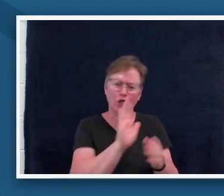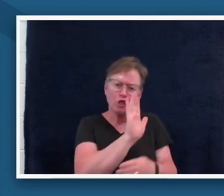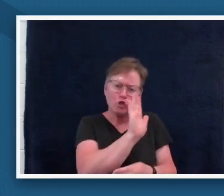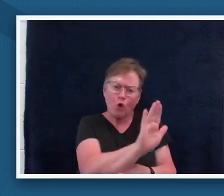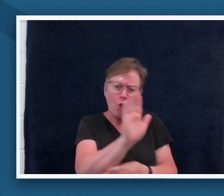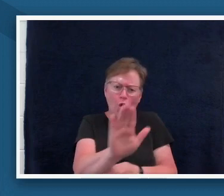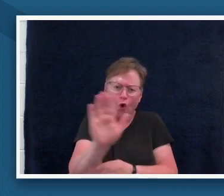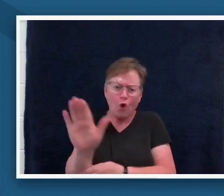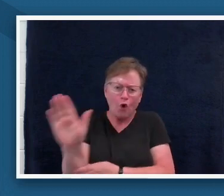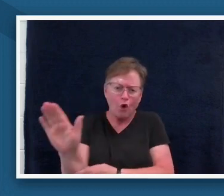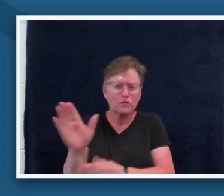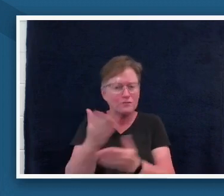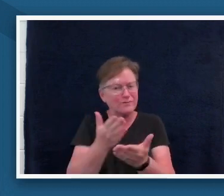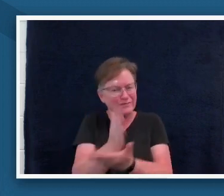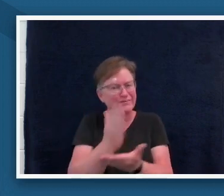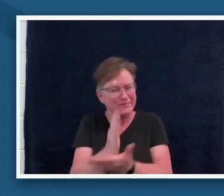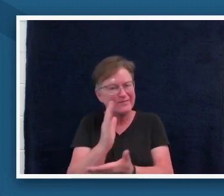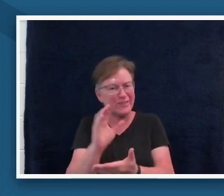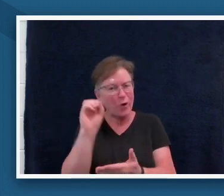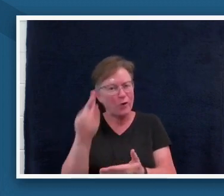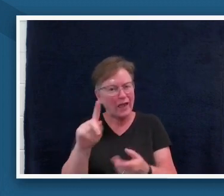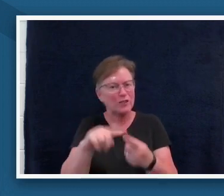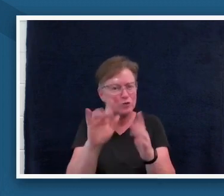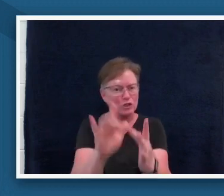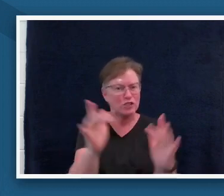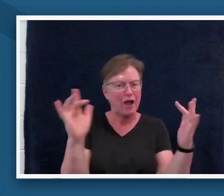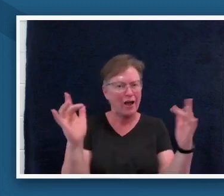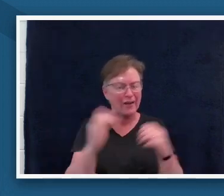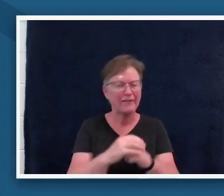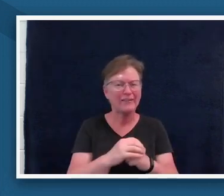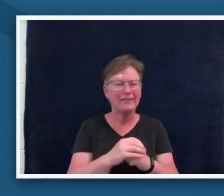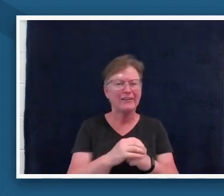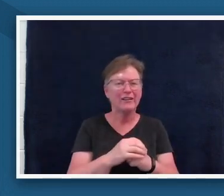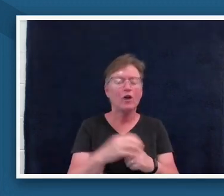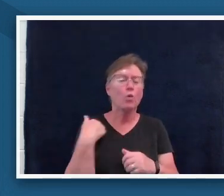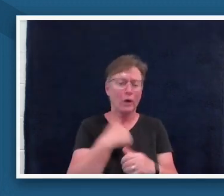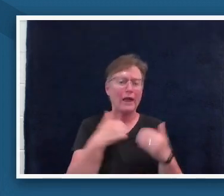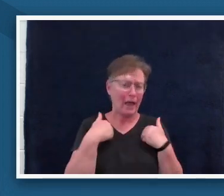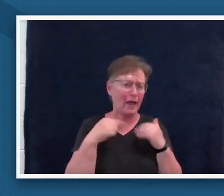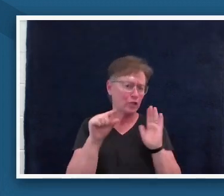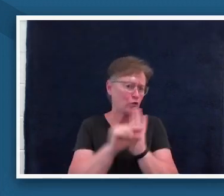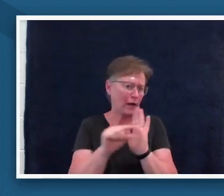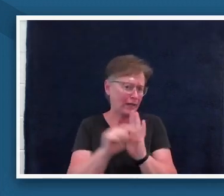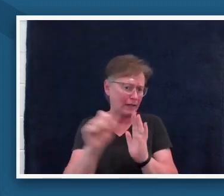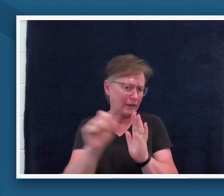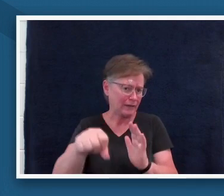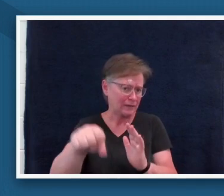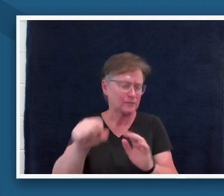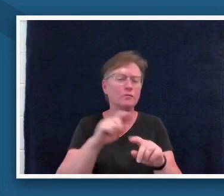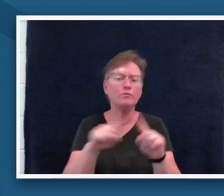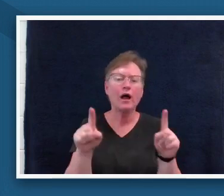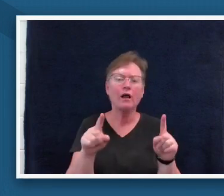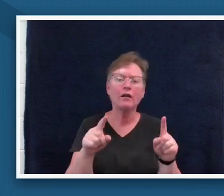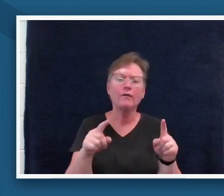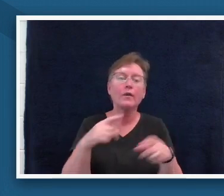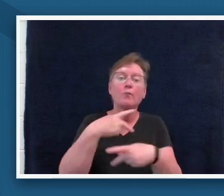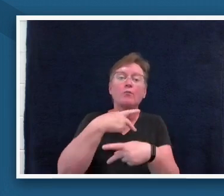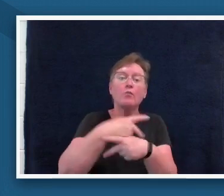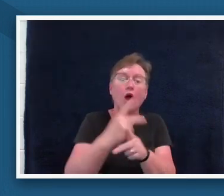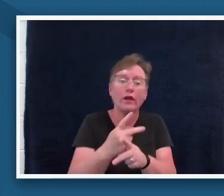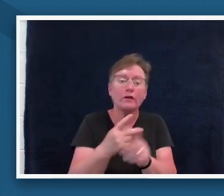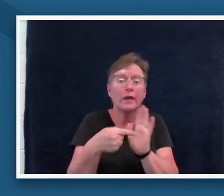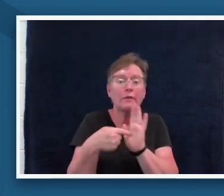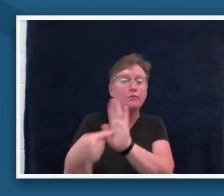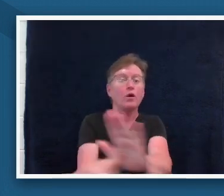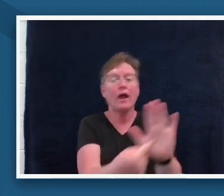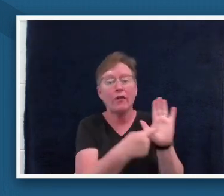for what was necessary, but we put out there the product that came out was their best. And if you think about just the modern workforce